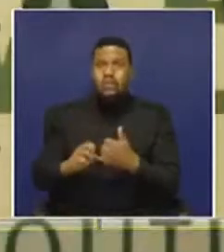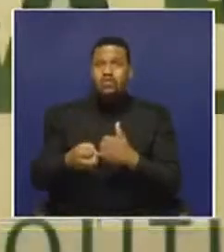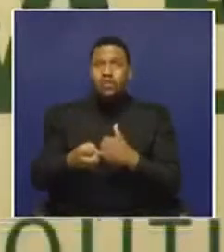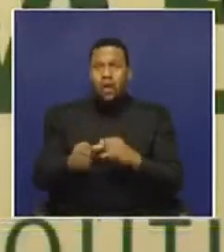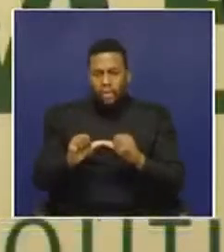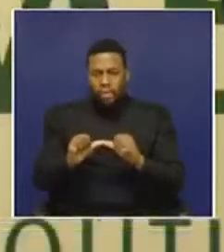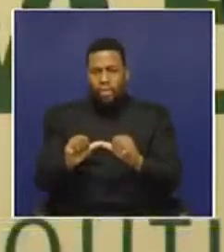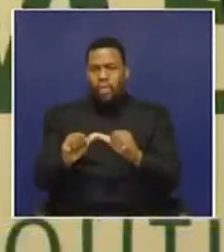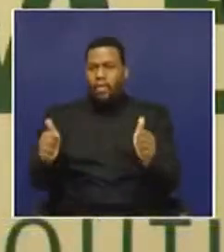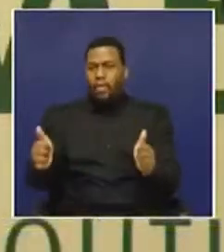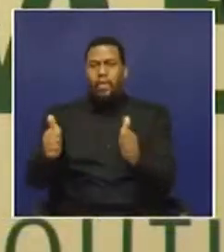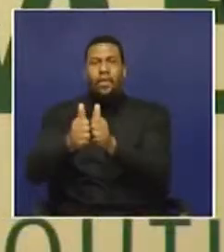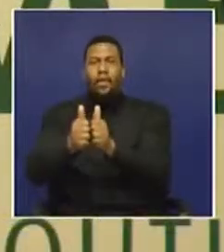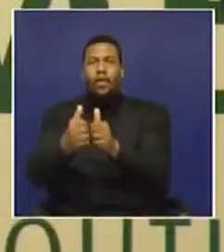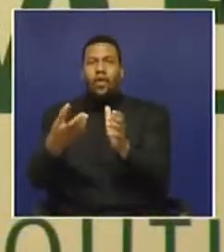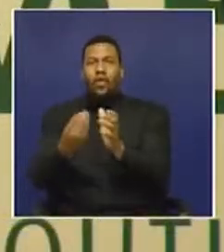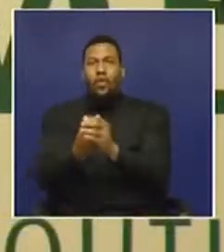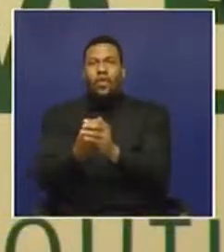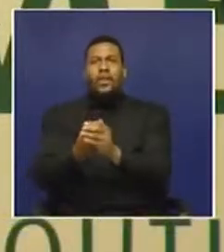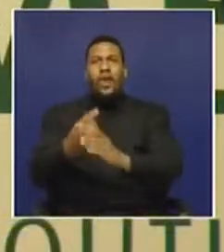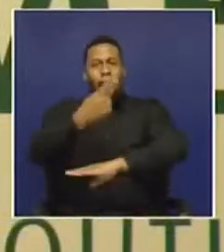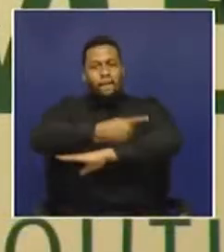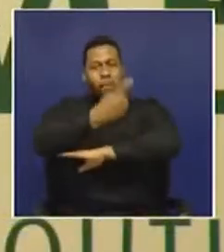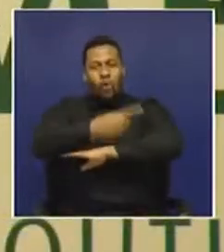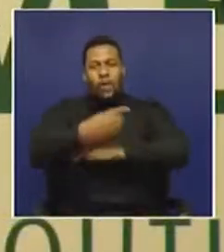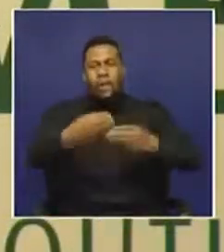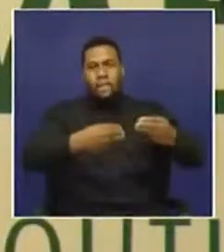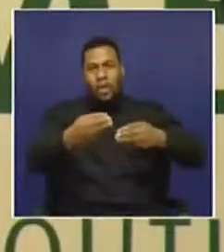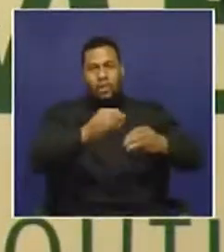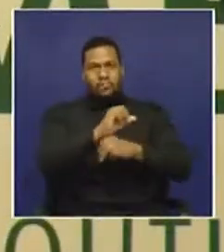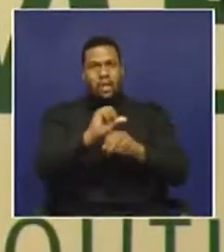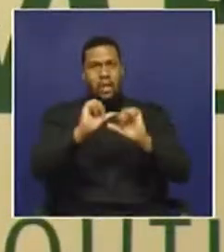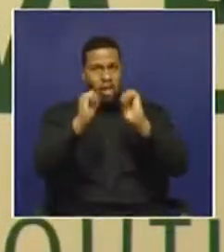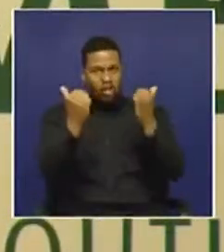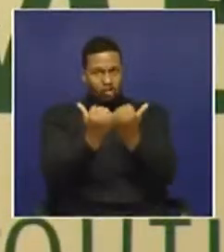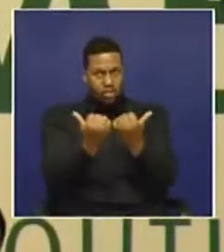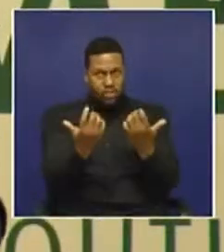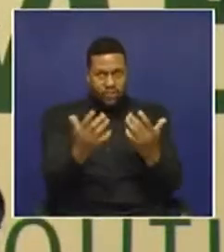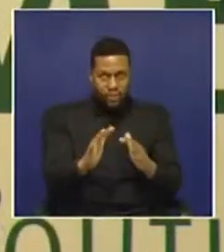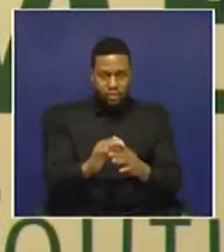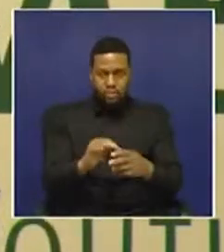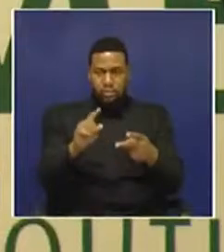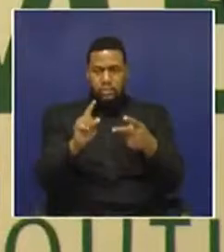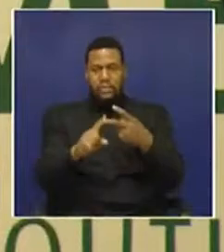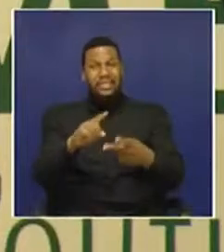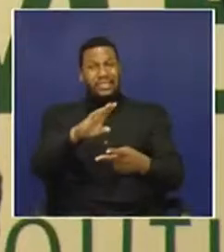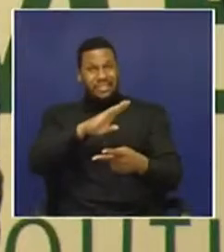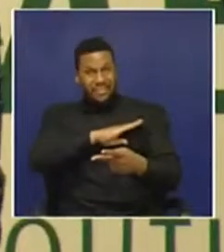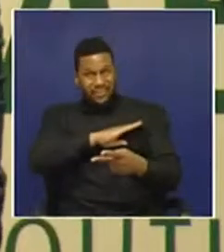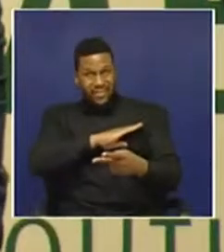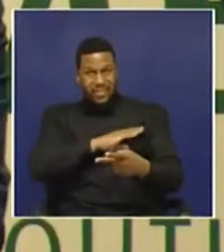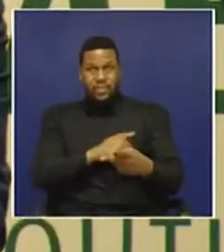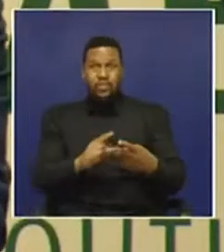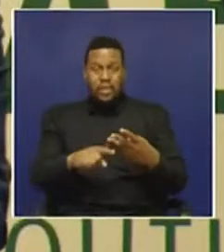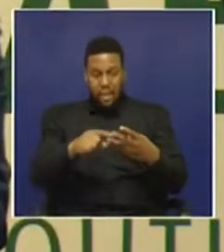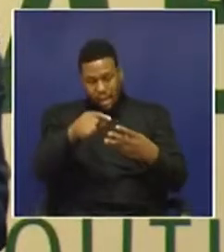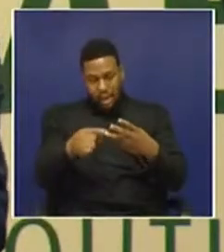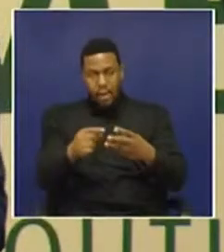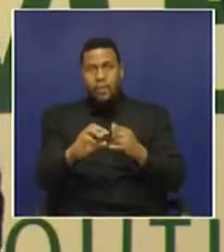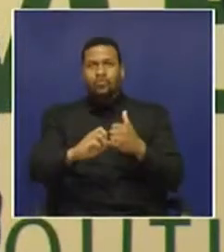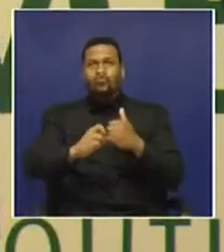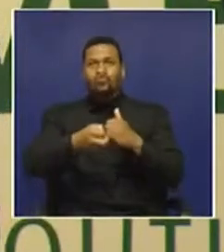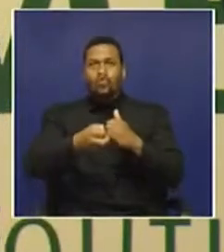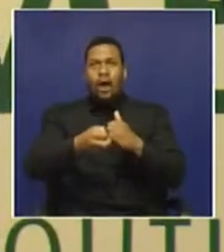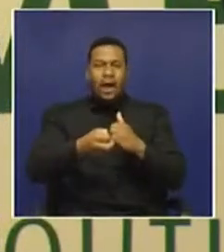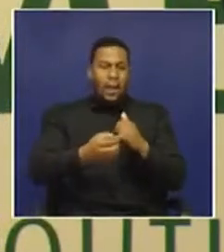operations with the Border Management Agency, the SAPS, and the Defence Force to stop the illicit trade in tobacco.